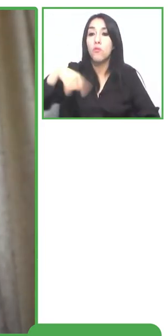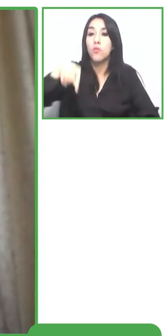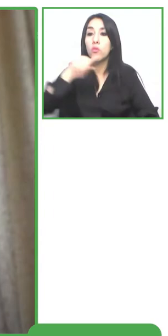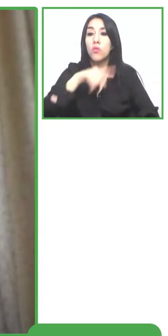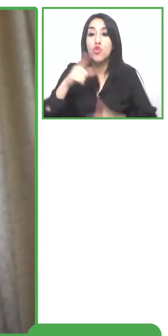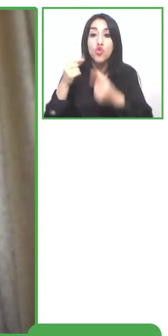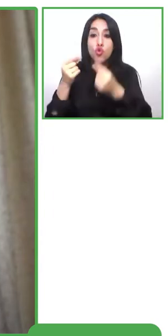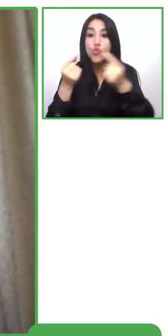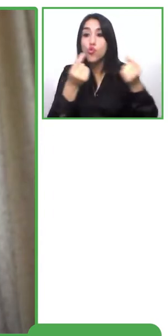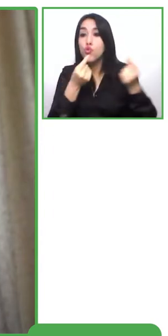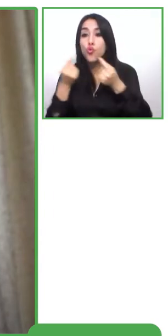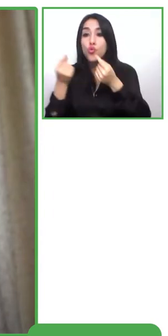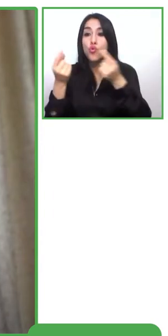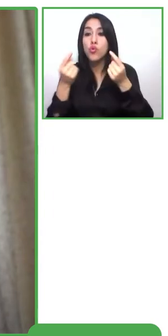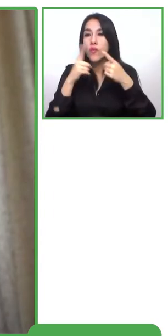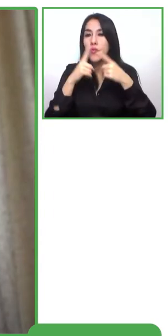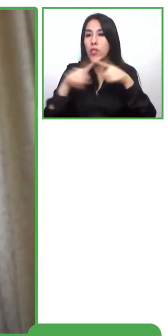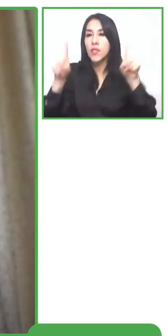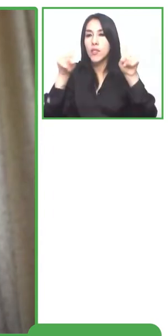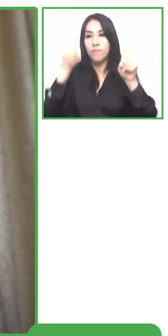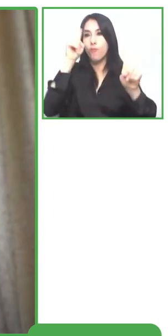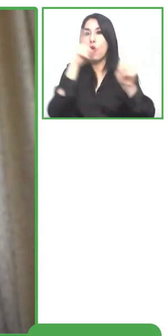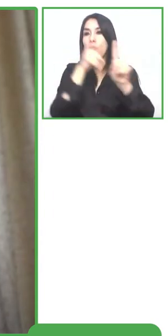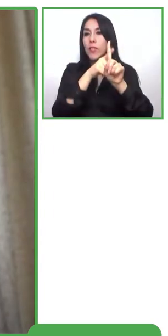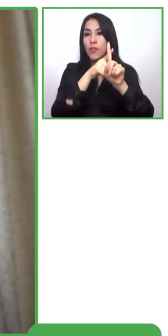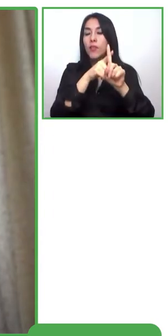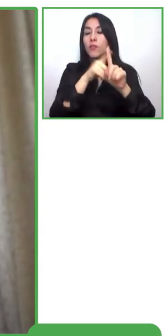own destinies, because people with